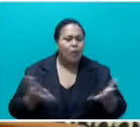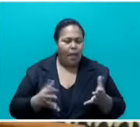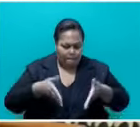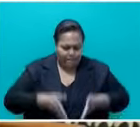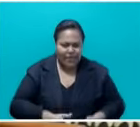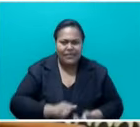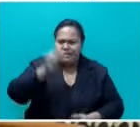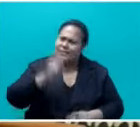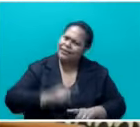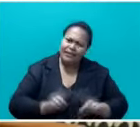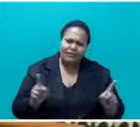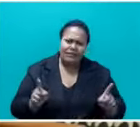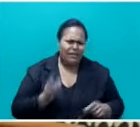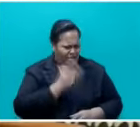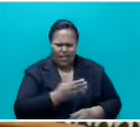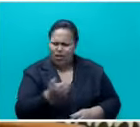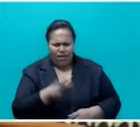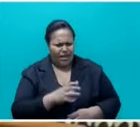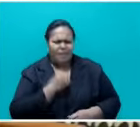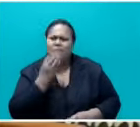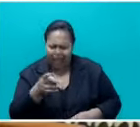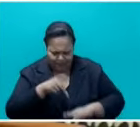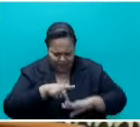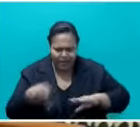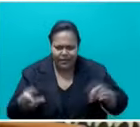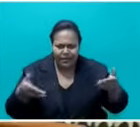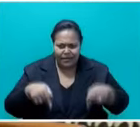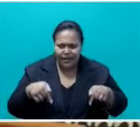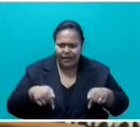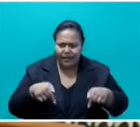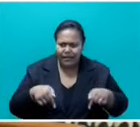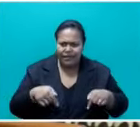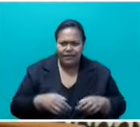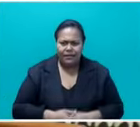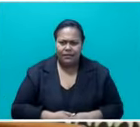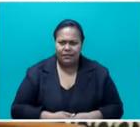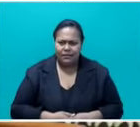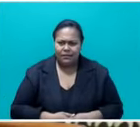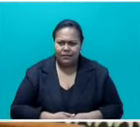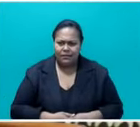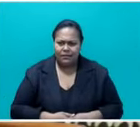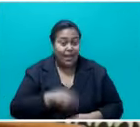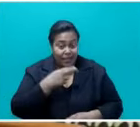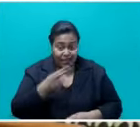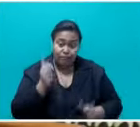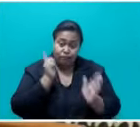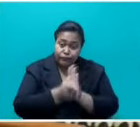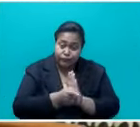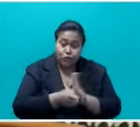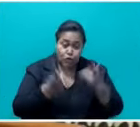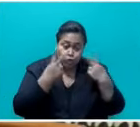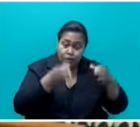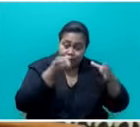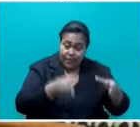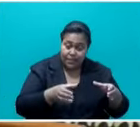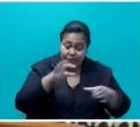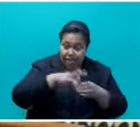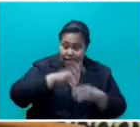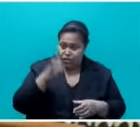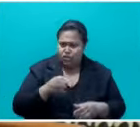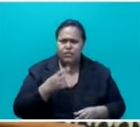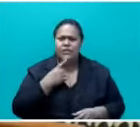different. He admitted that in Parliament. Almost immediately, the Supervisor of Elections then referred Honorable Nwaikula